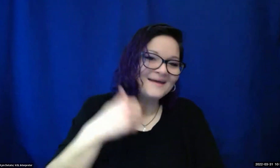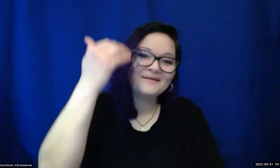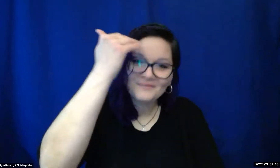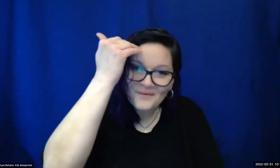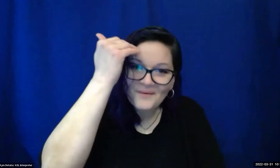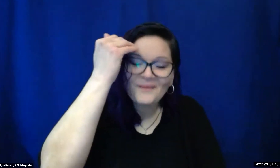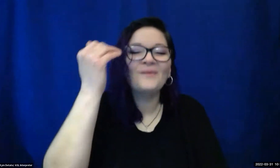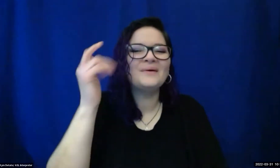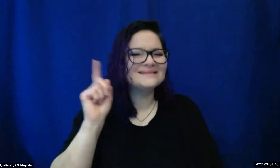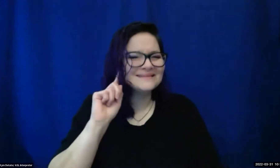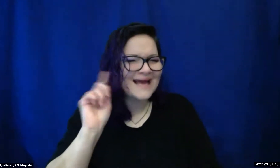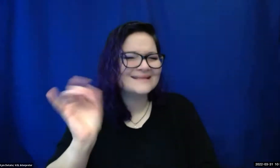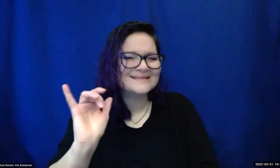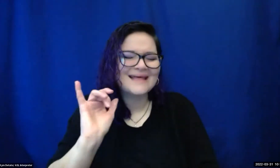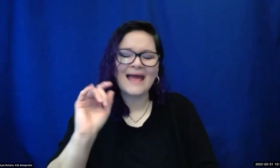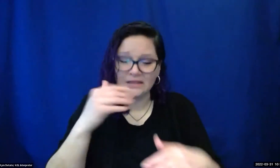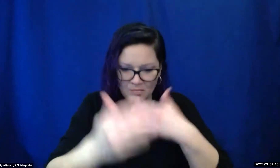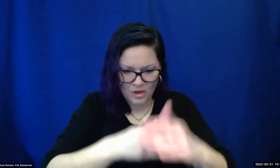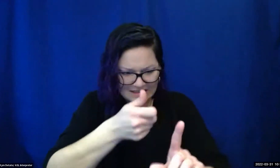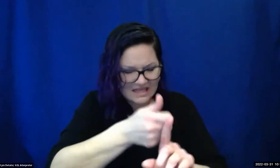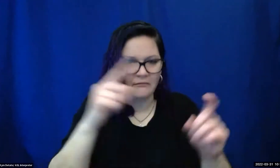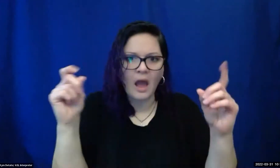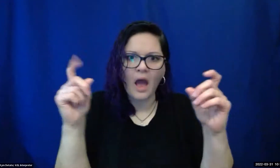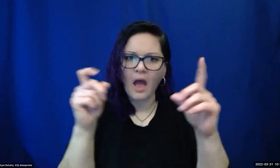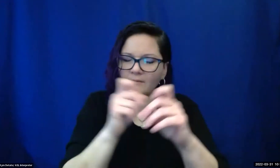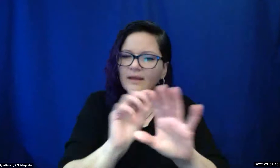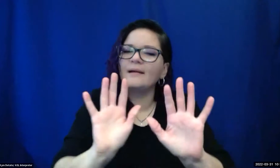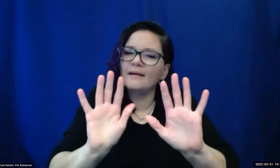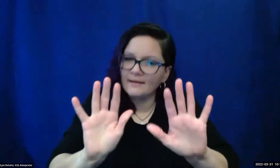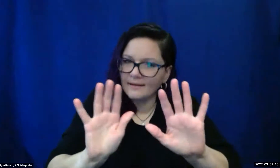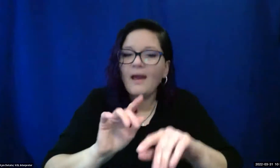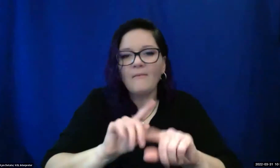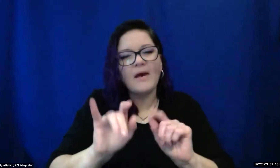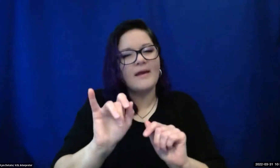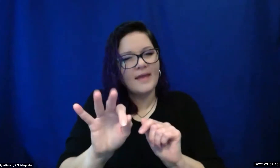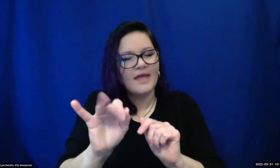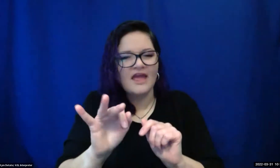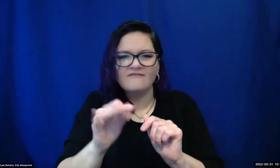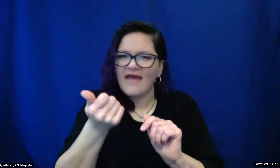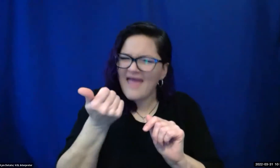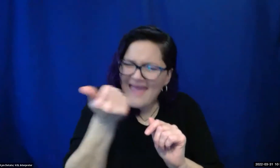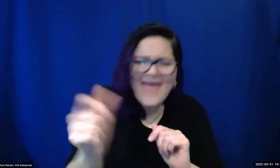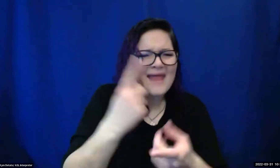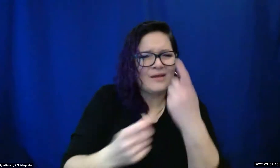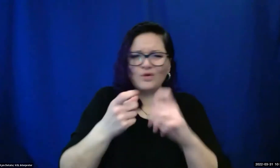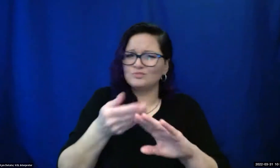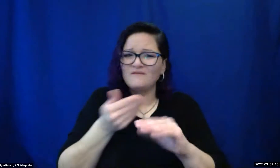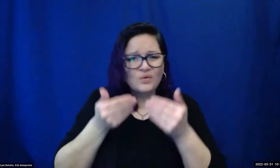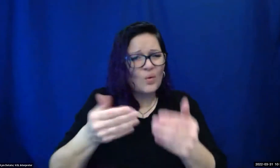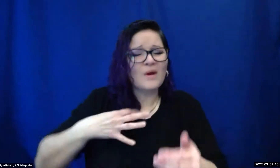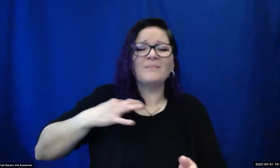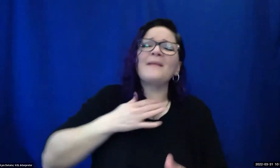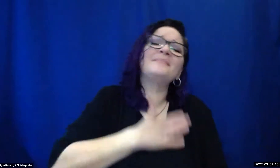little bit complicated, the process. So if you have any questions before applying, please reach out to us. We'd be more